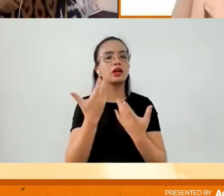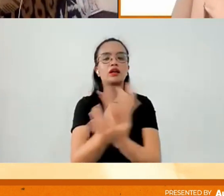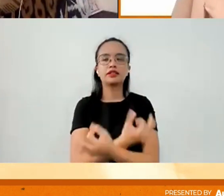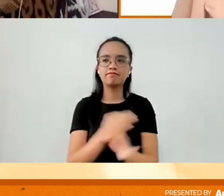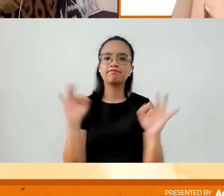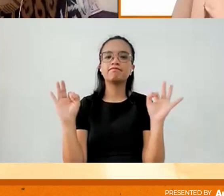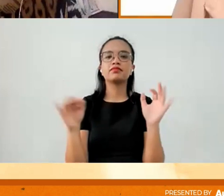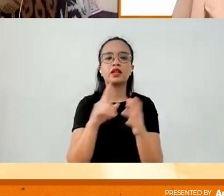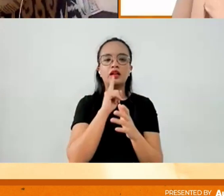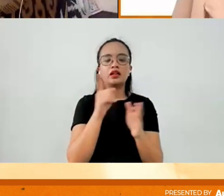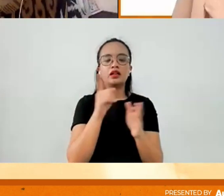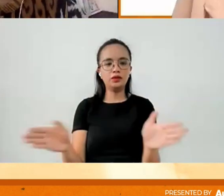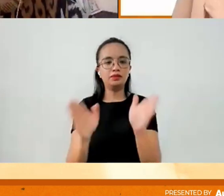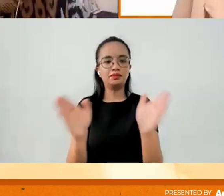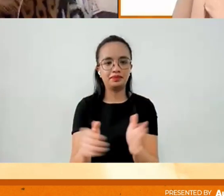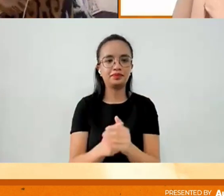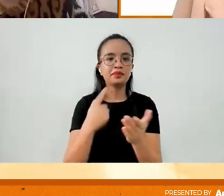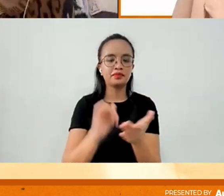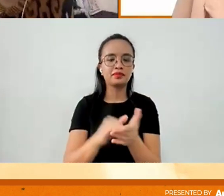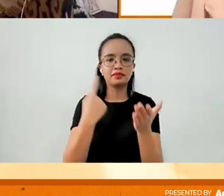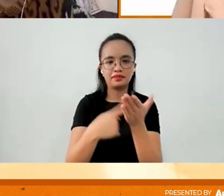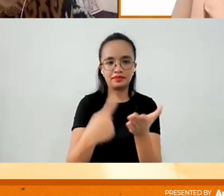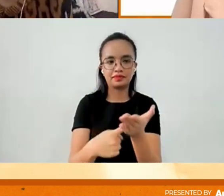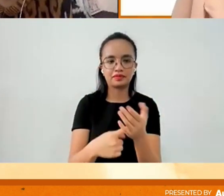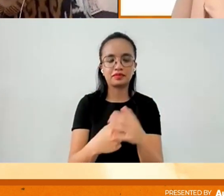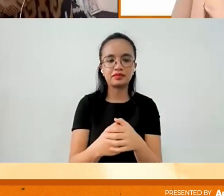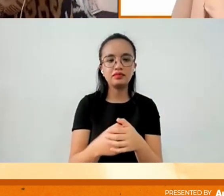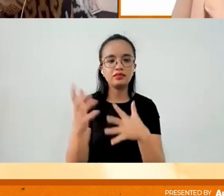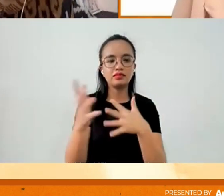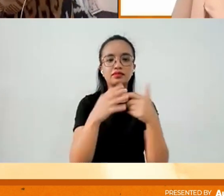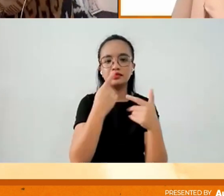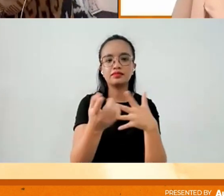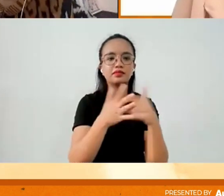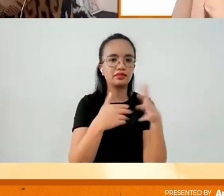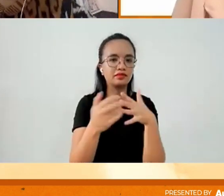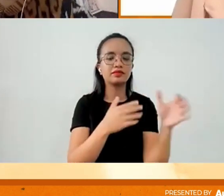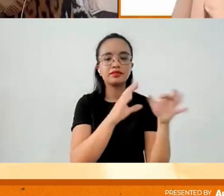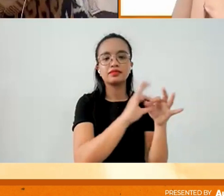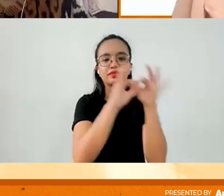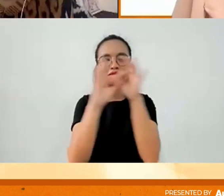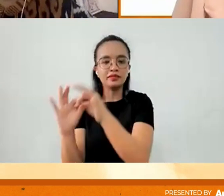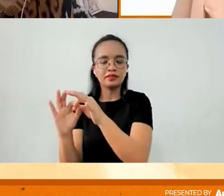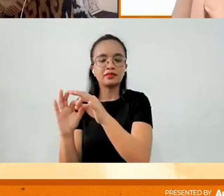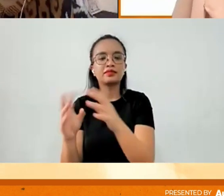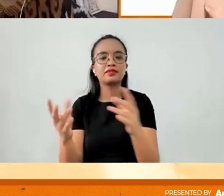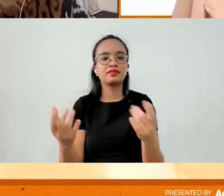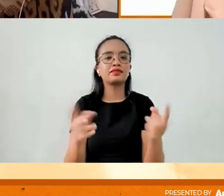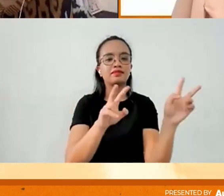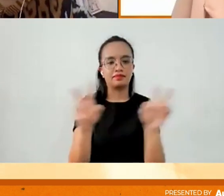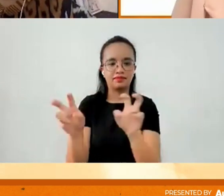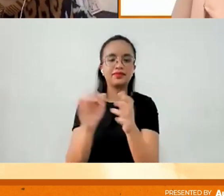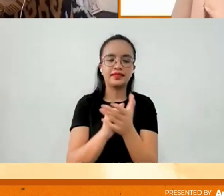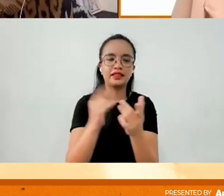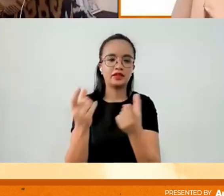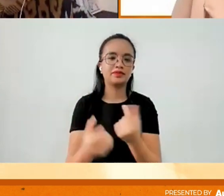it's encouraged that we talk about it and mention whatever is related to this issue. I think that's the first thing we do.